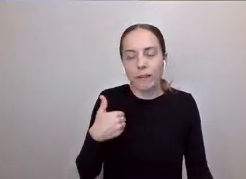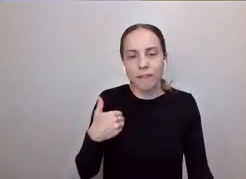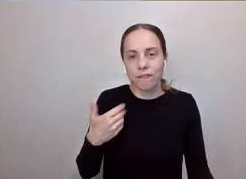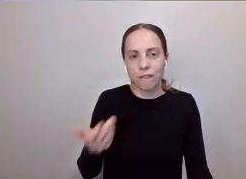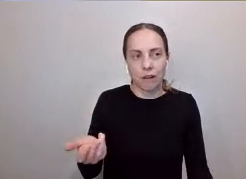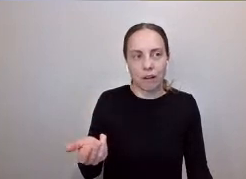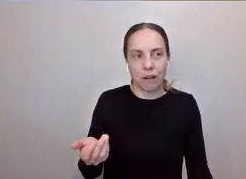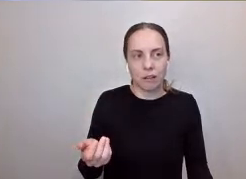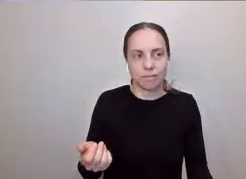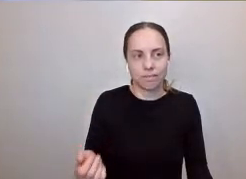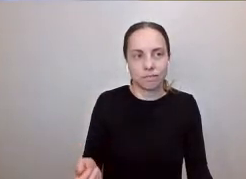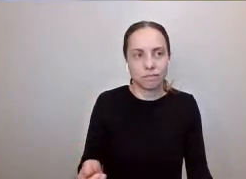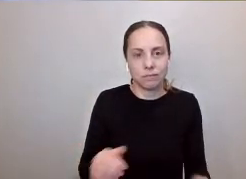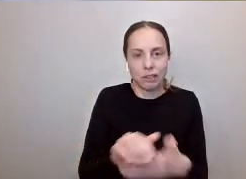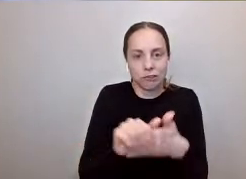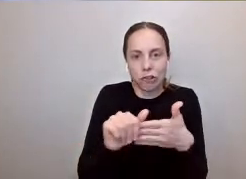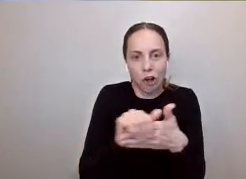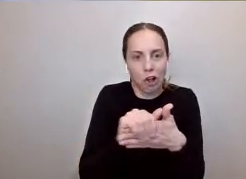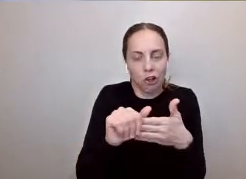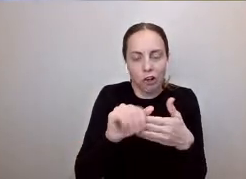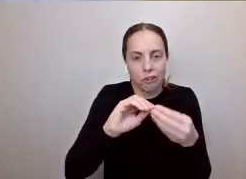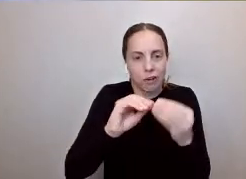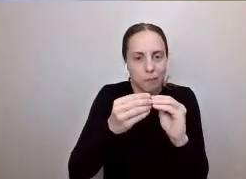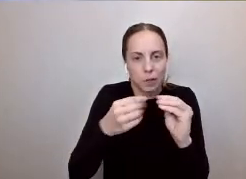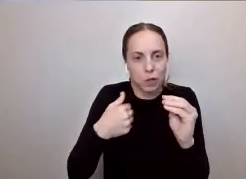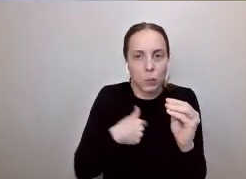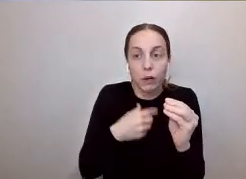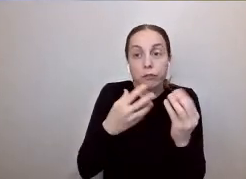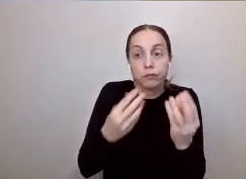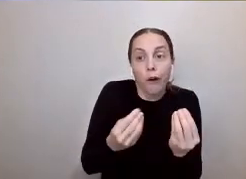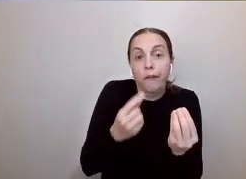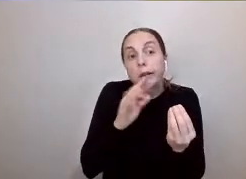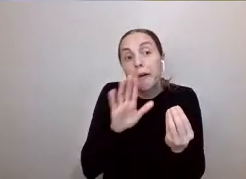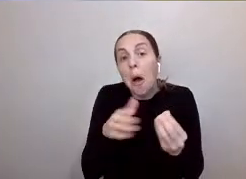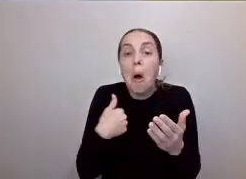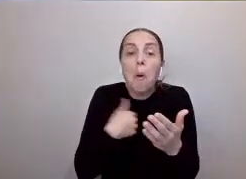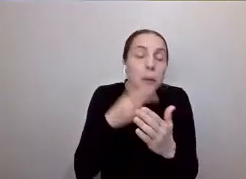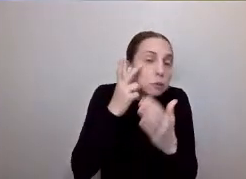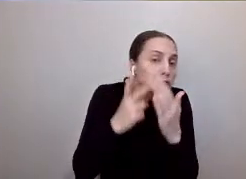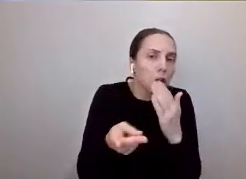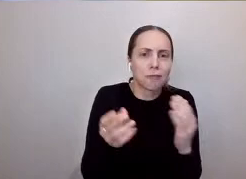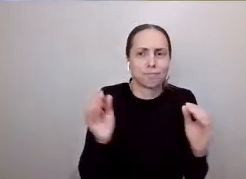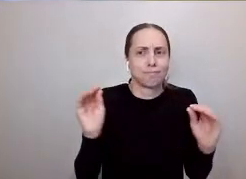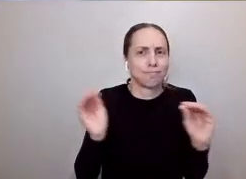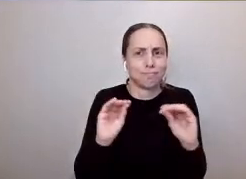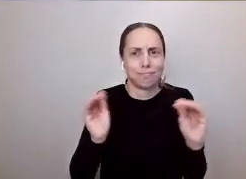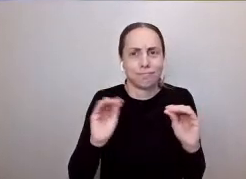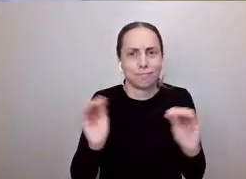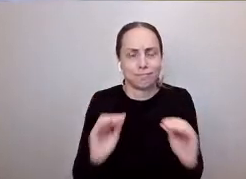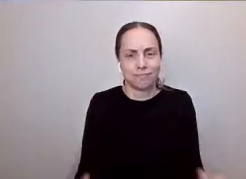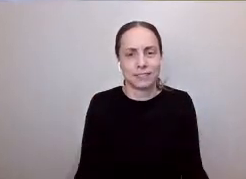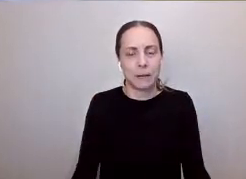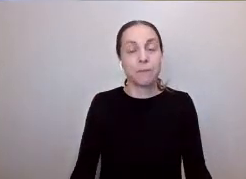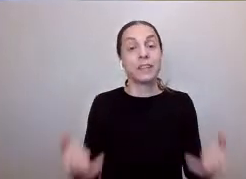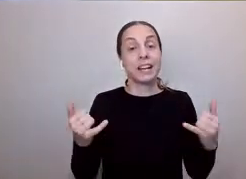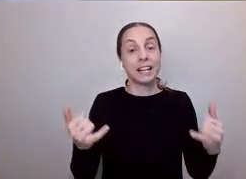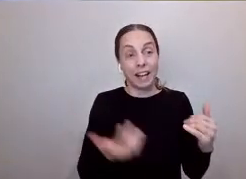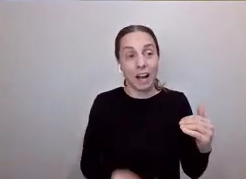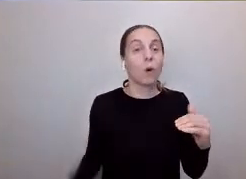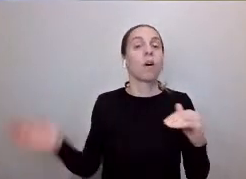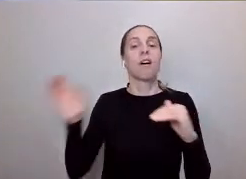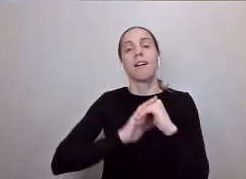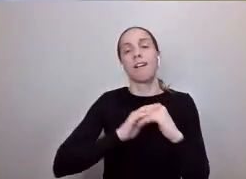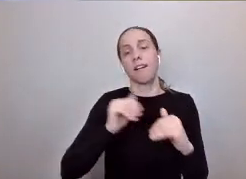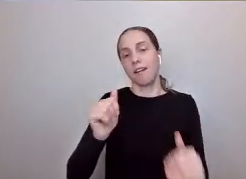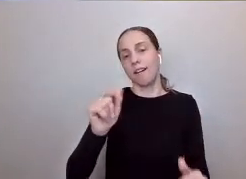a dollar figure that we're softly saying this is our projection for, and now we're even increasing the 118 that already seemed